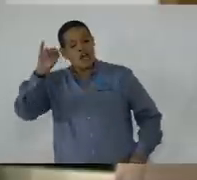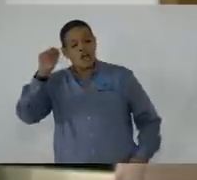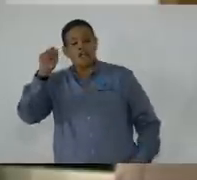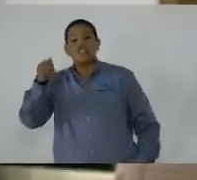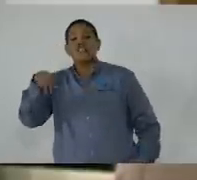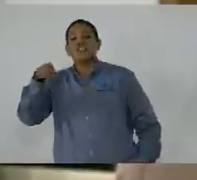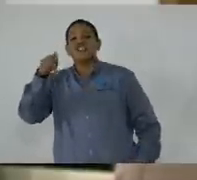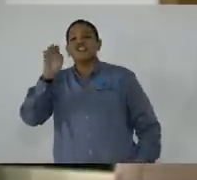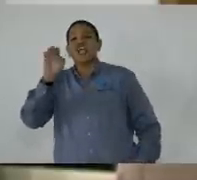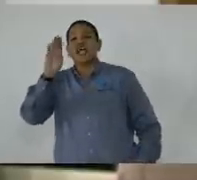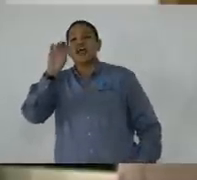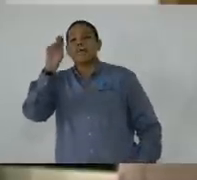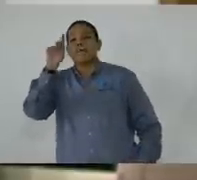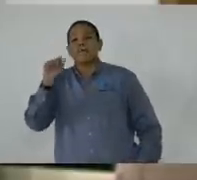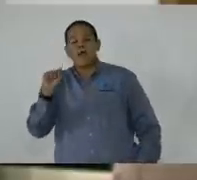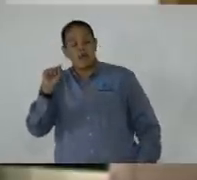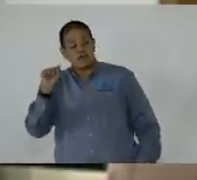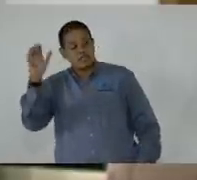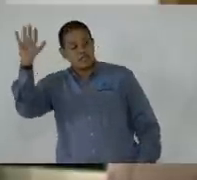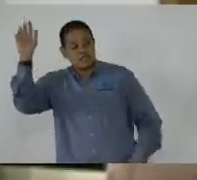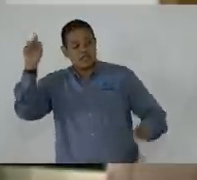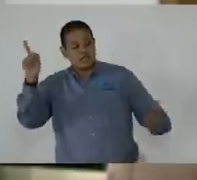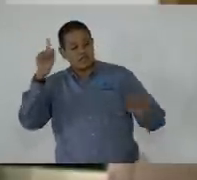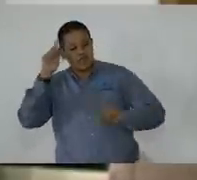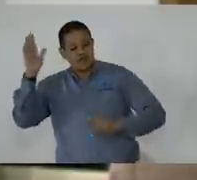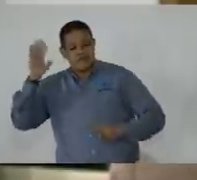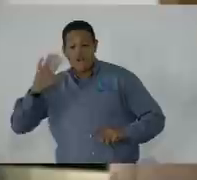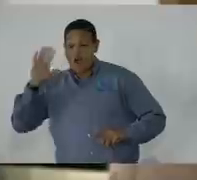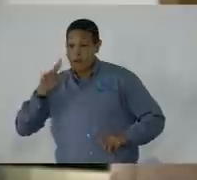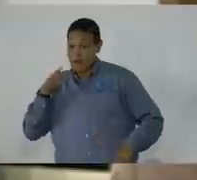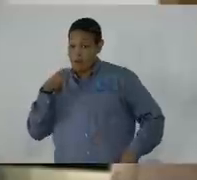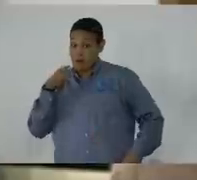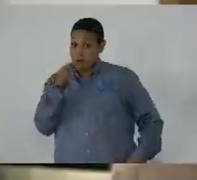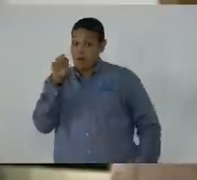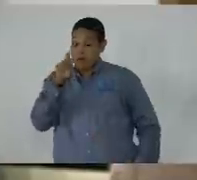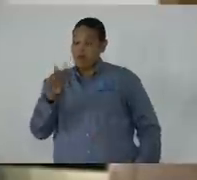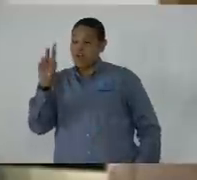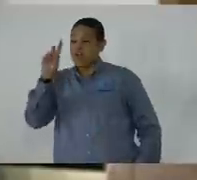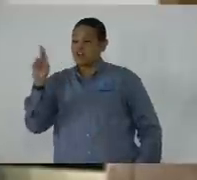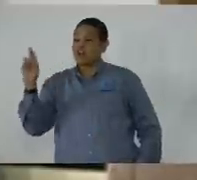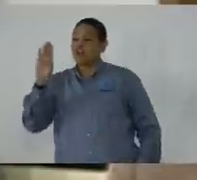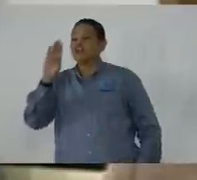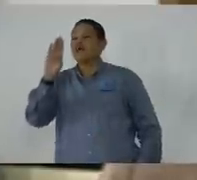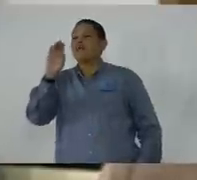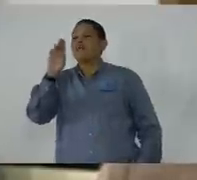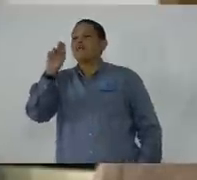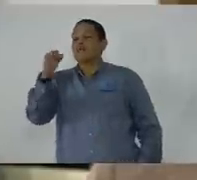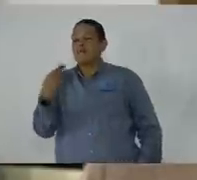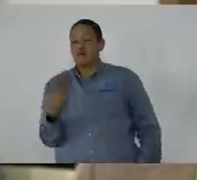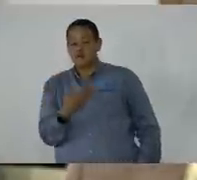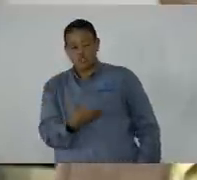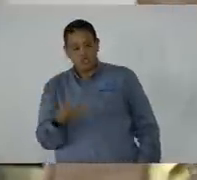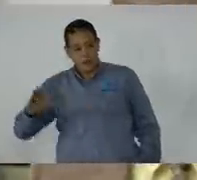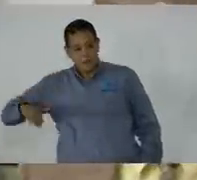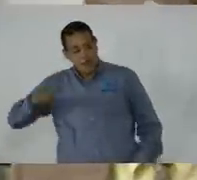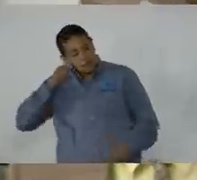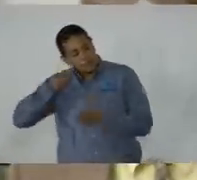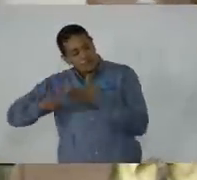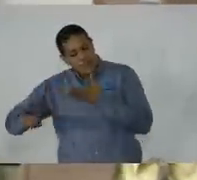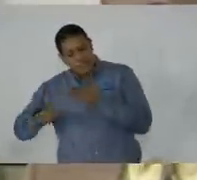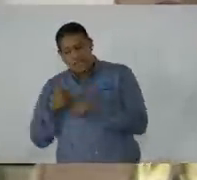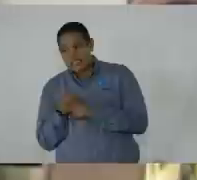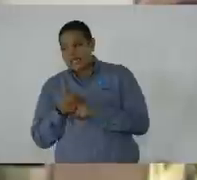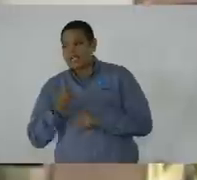Banks, the Speaker of the House, former Premier, Dr. McKeever Bush, Parliamentary Secretary,